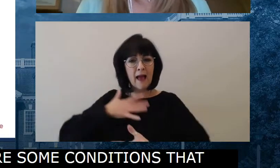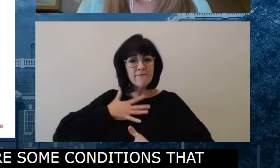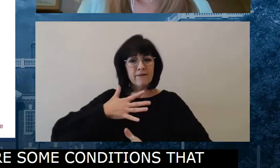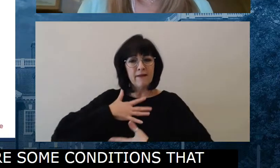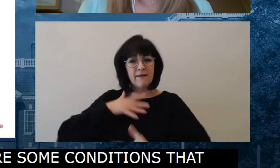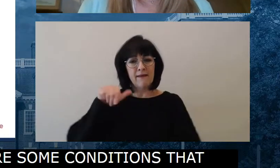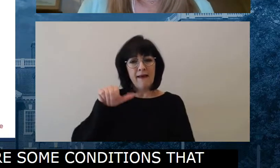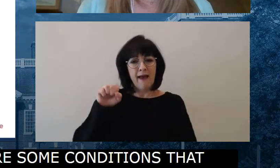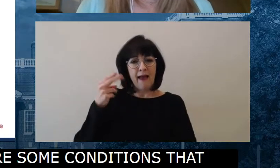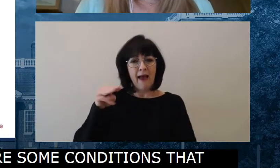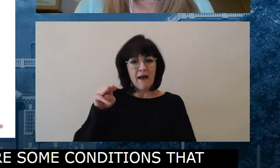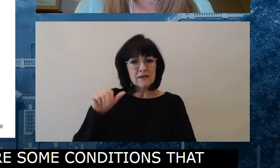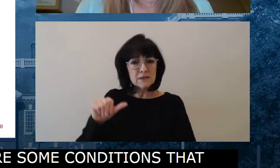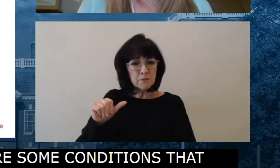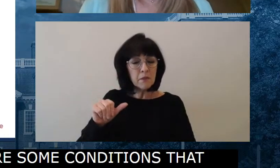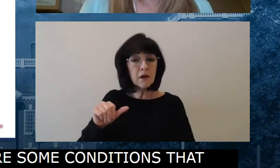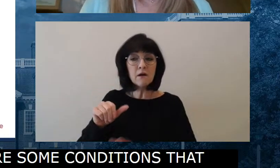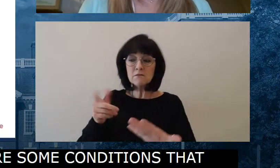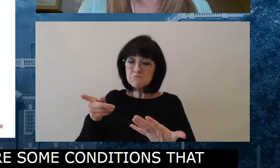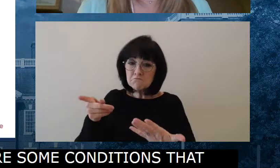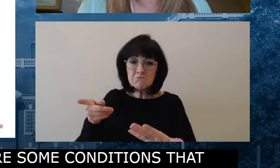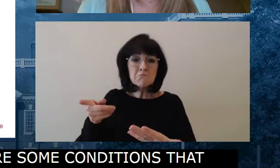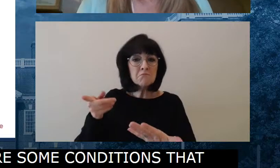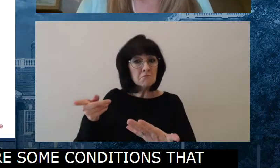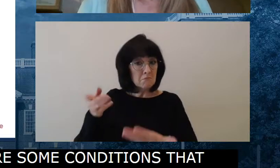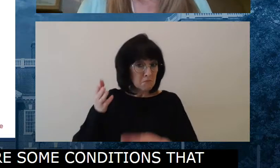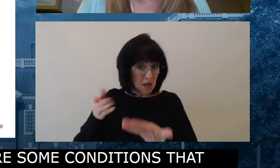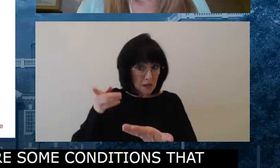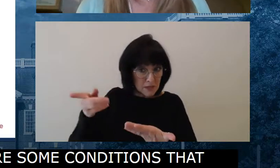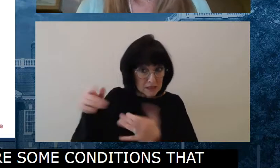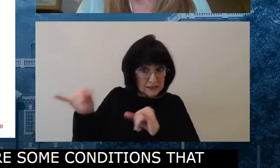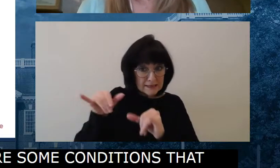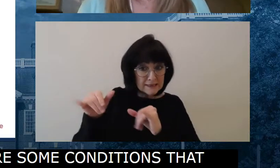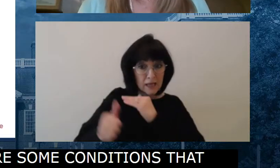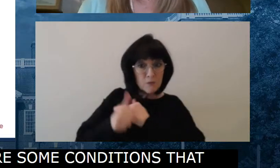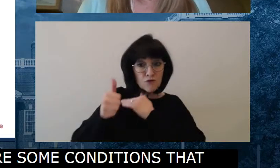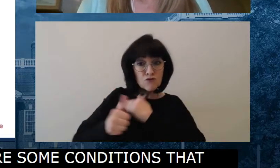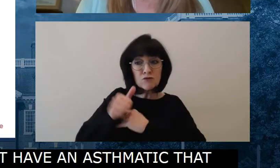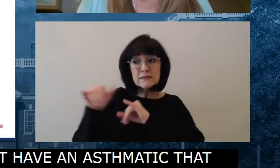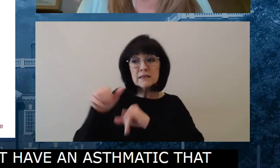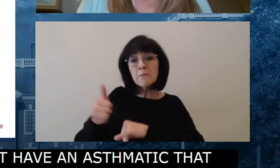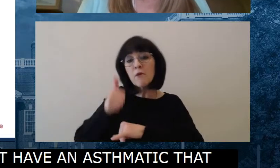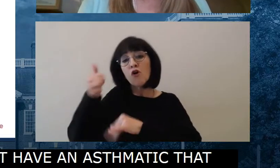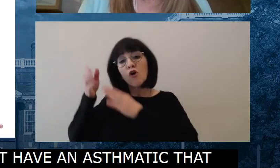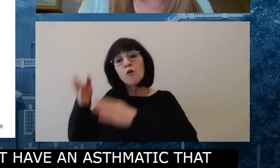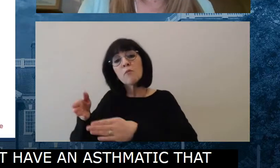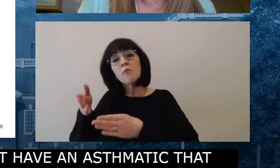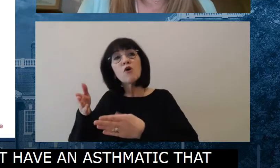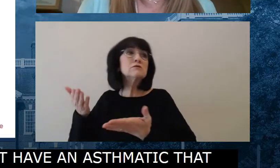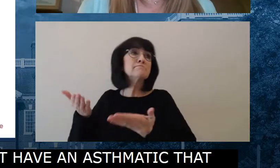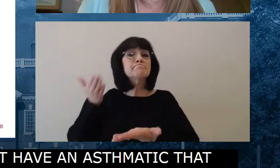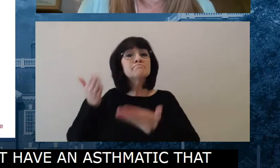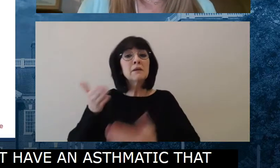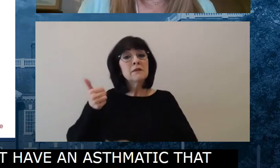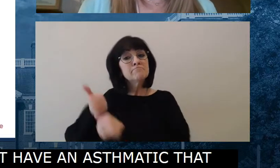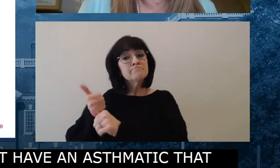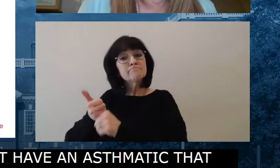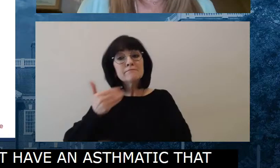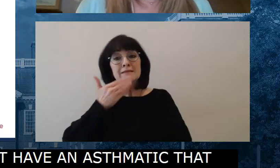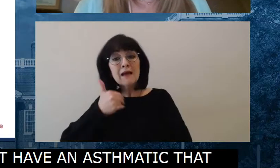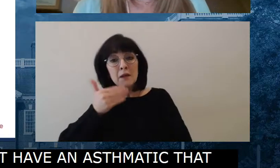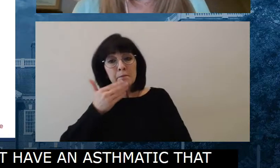somebody with well-controlled diabetes. And so again, we're asking medical providers, please prioritize your